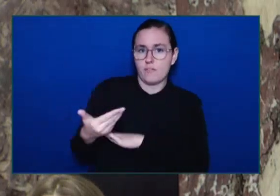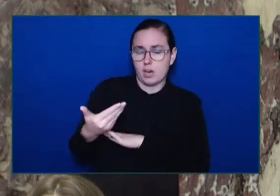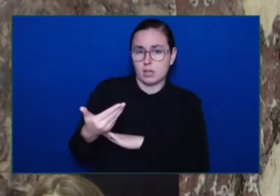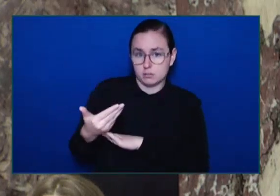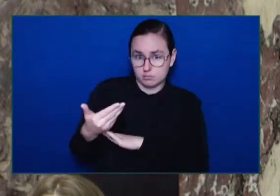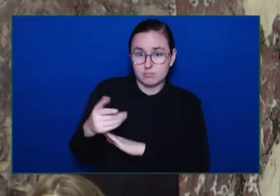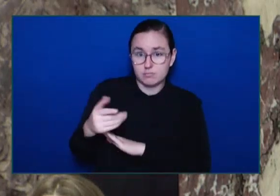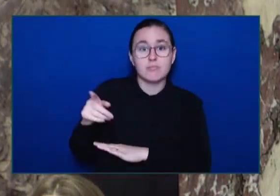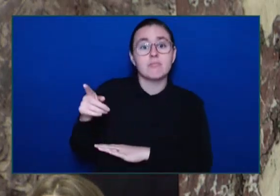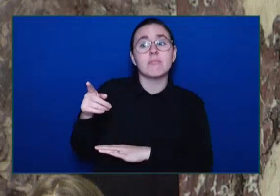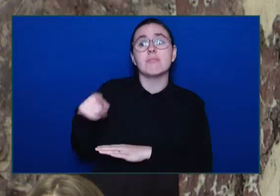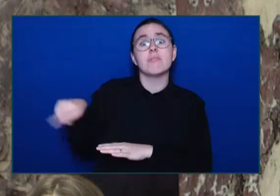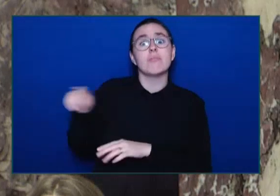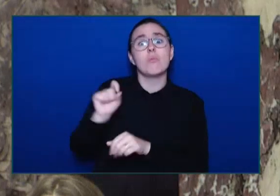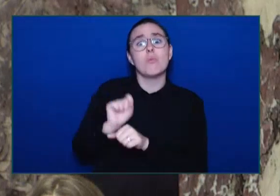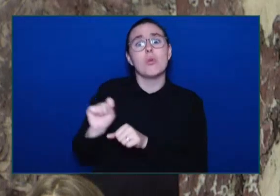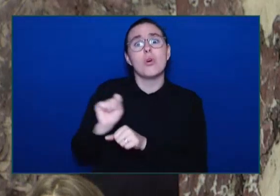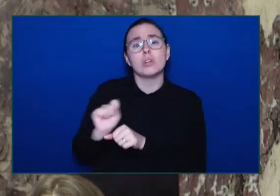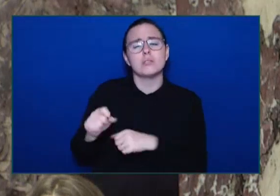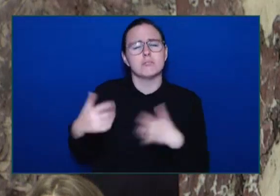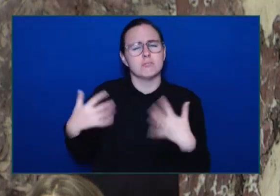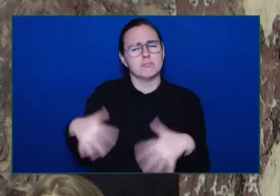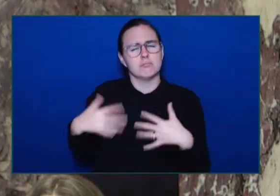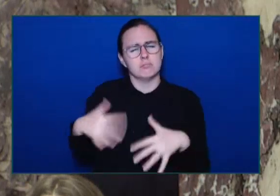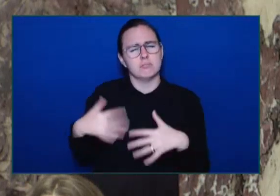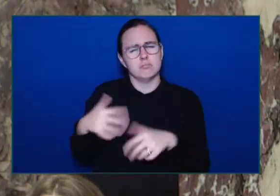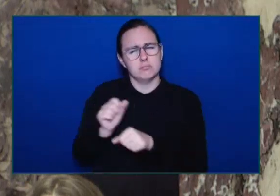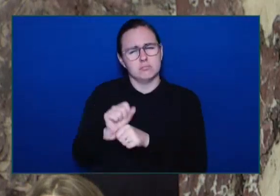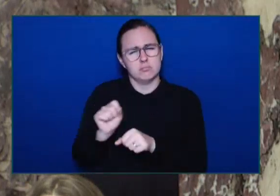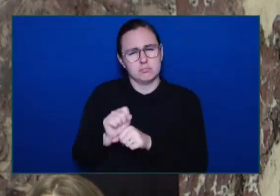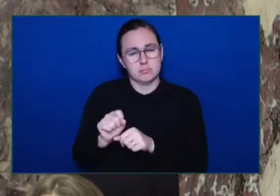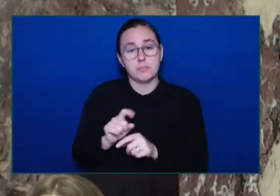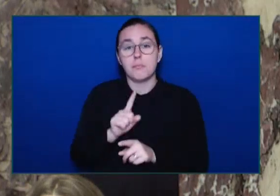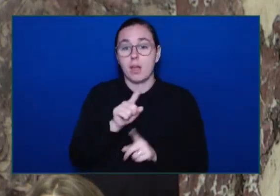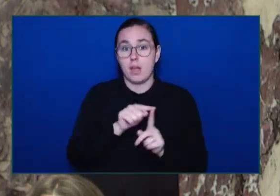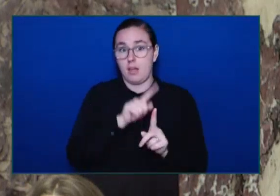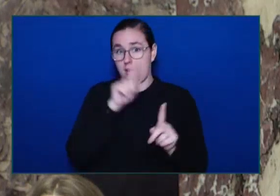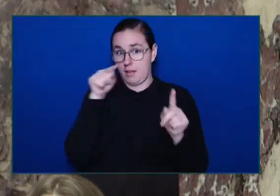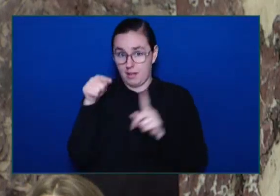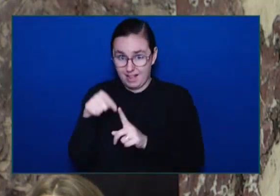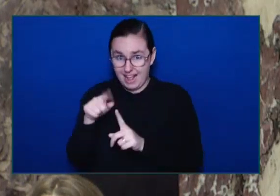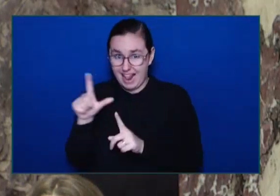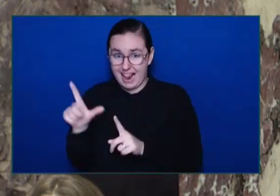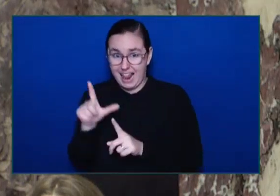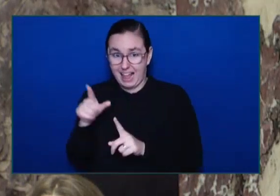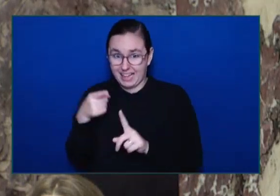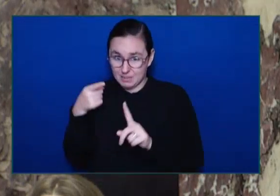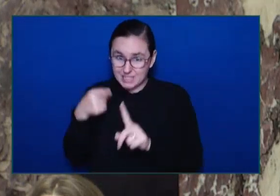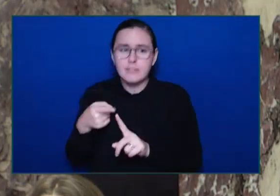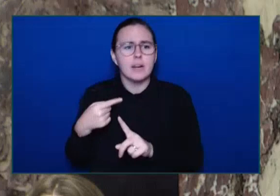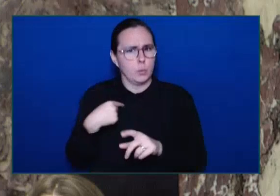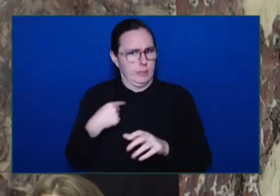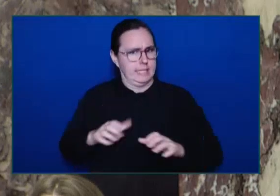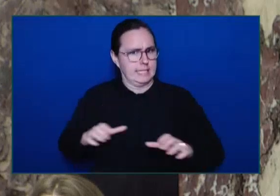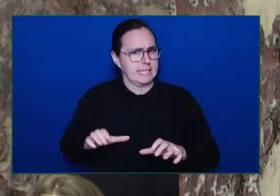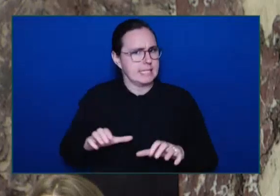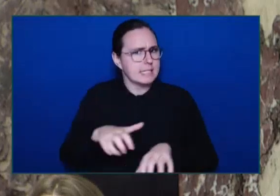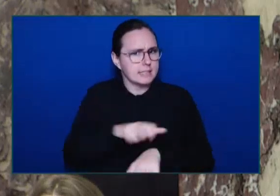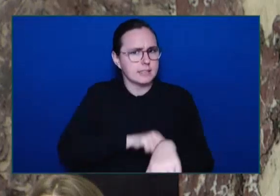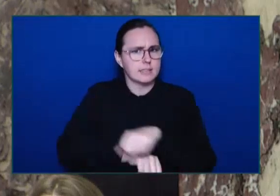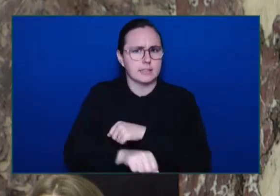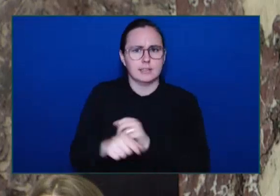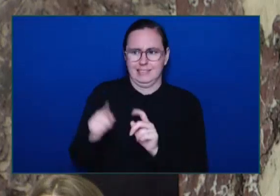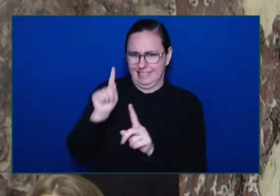to Langley, we're taking specific actions because this is an issue in particular with hospitalists at